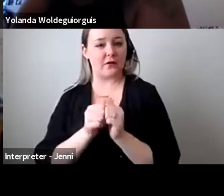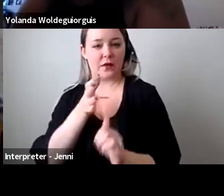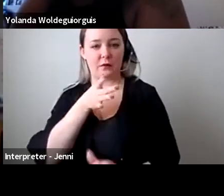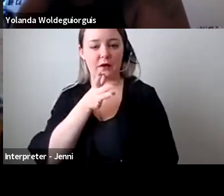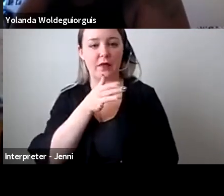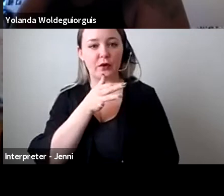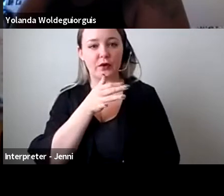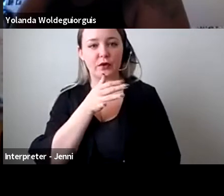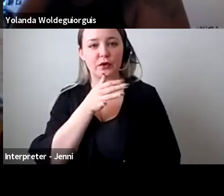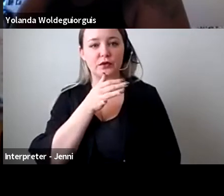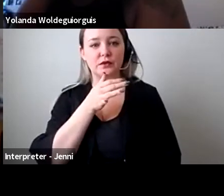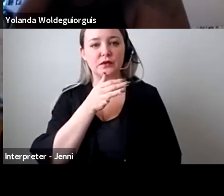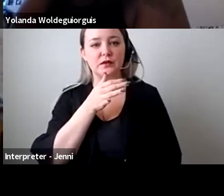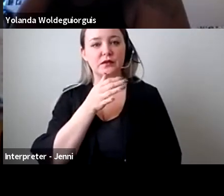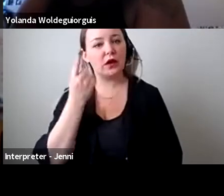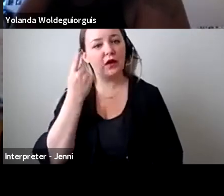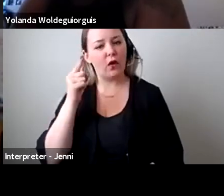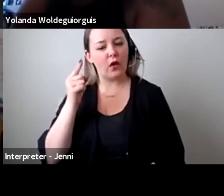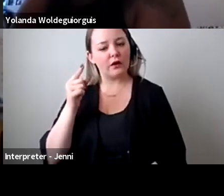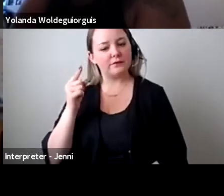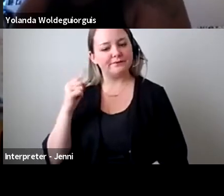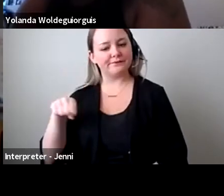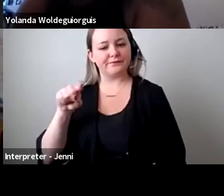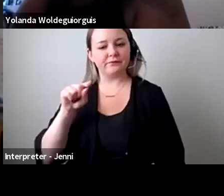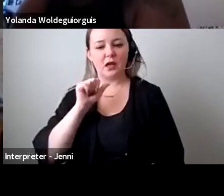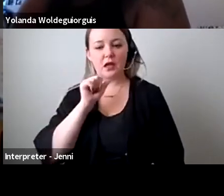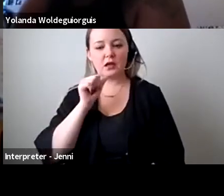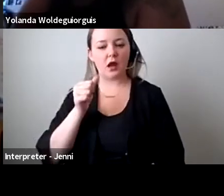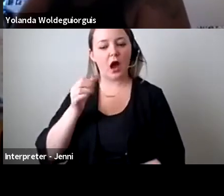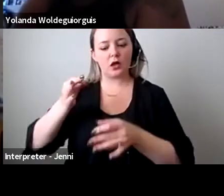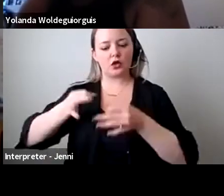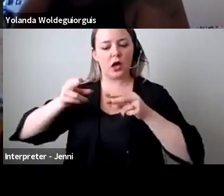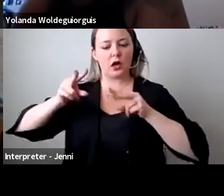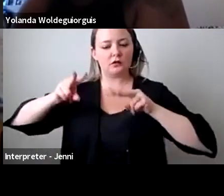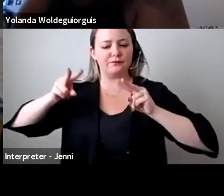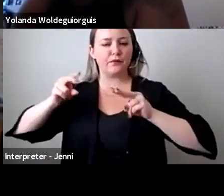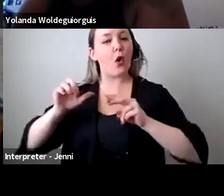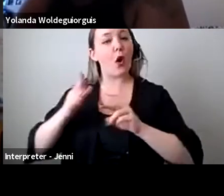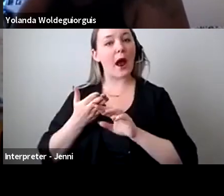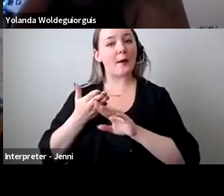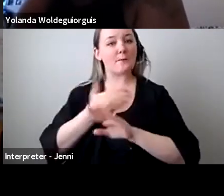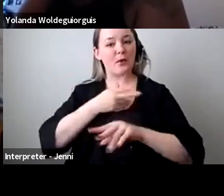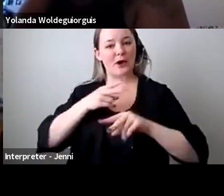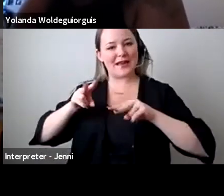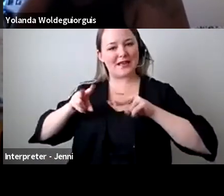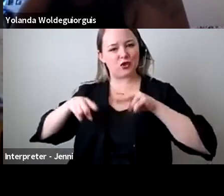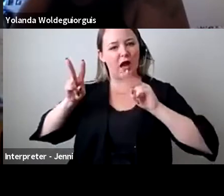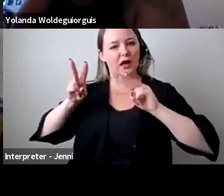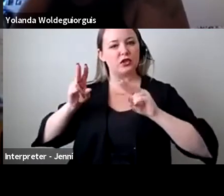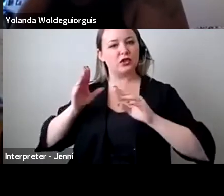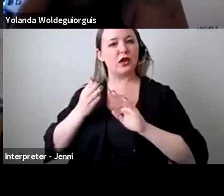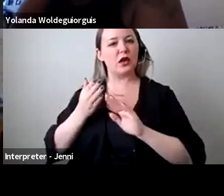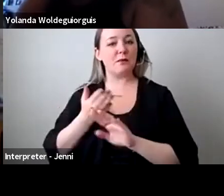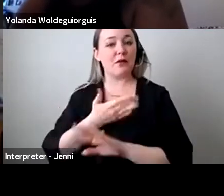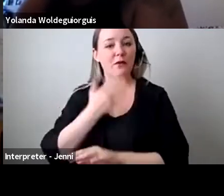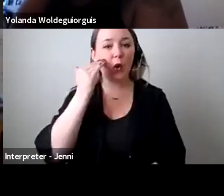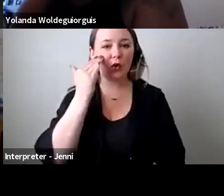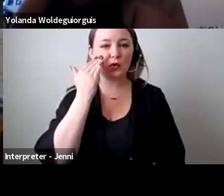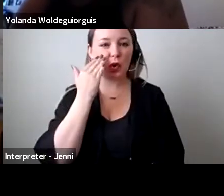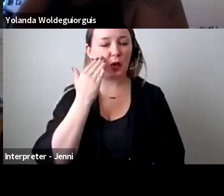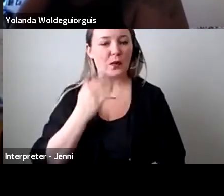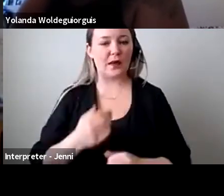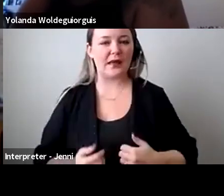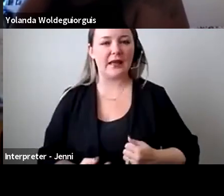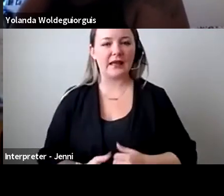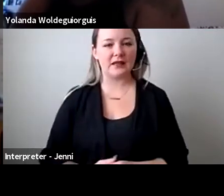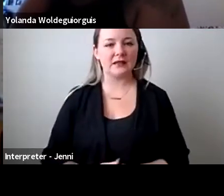for them to not judge or prejudge you before actually even knowing you,